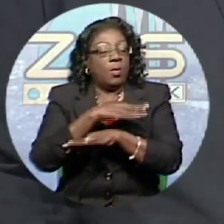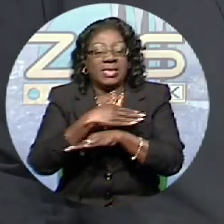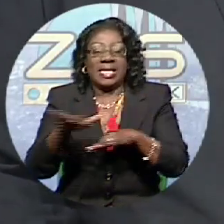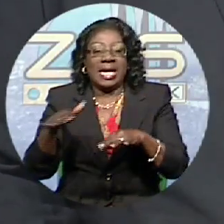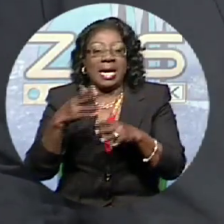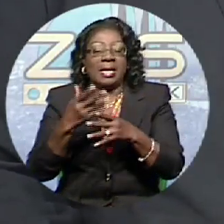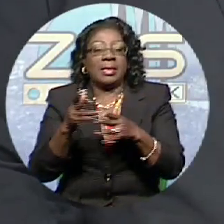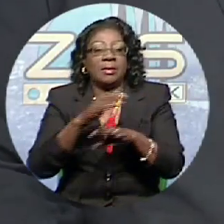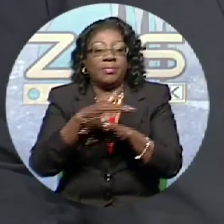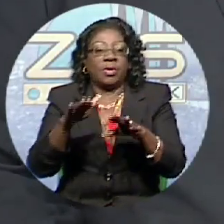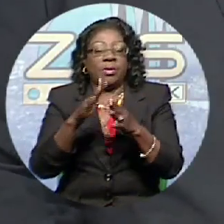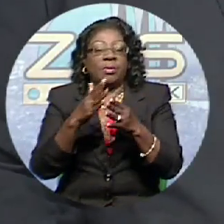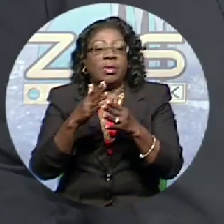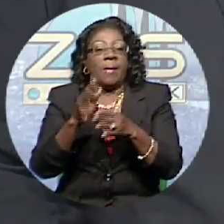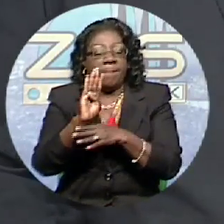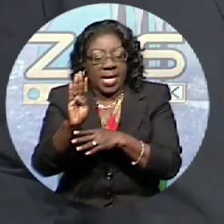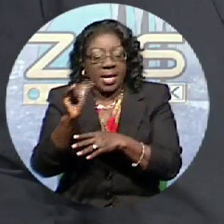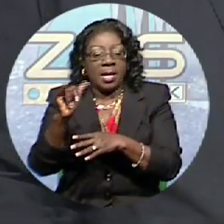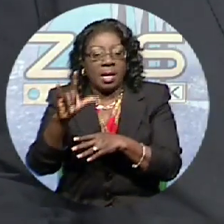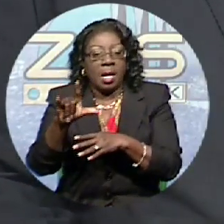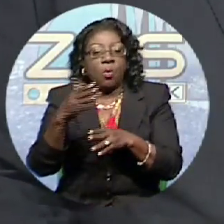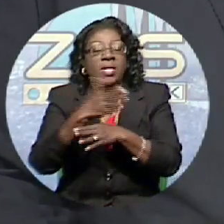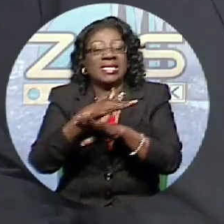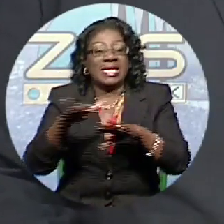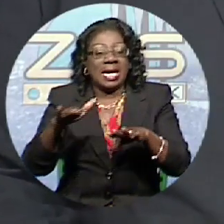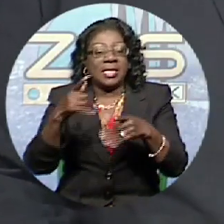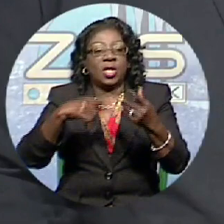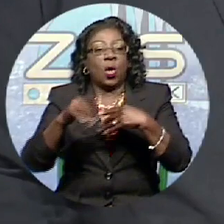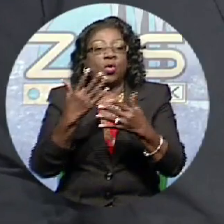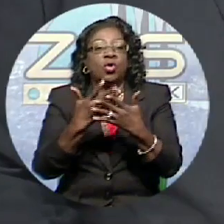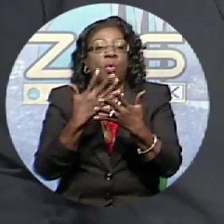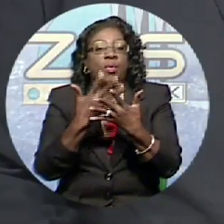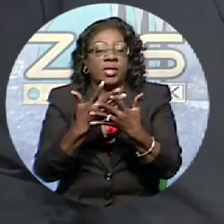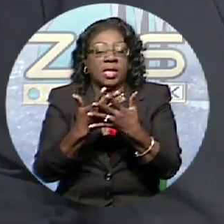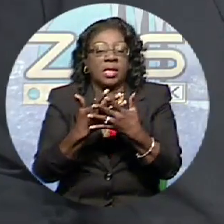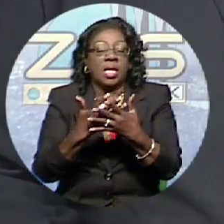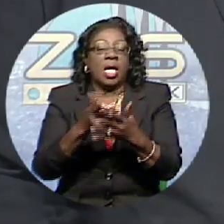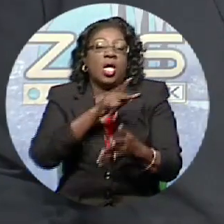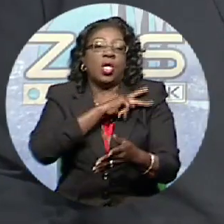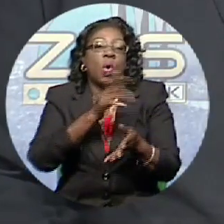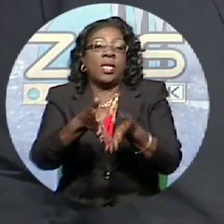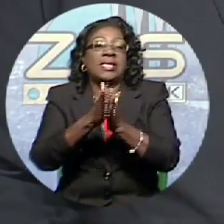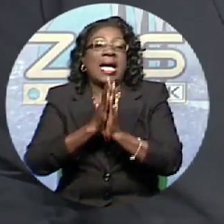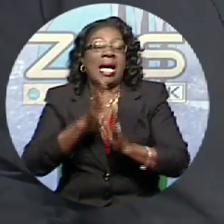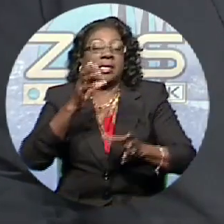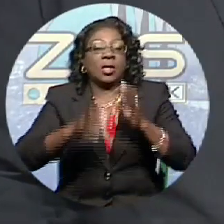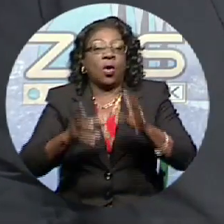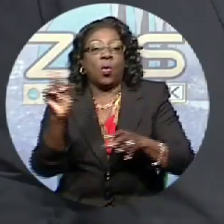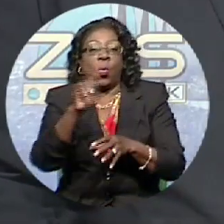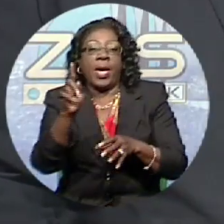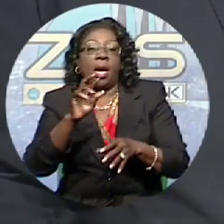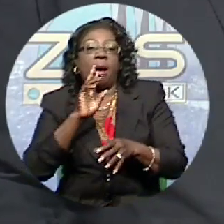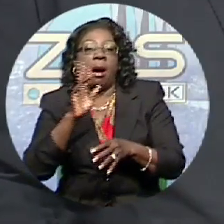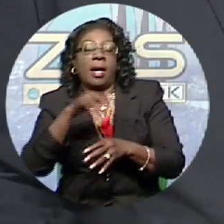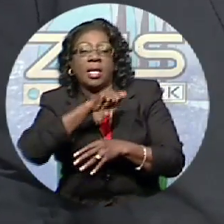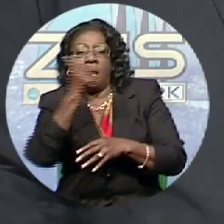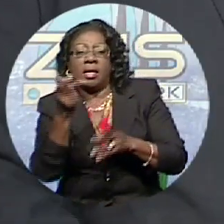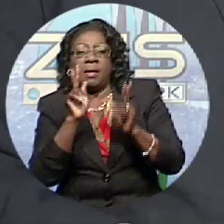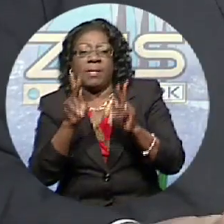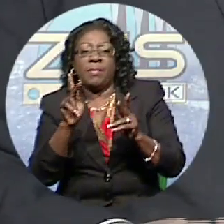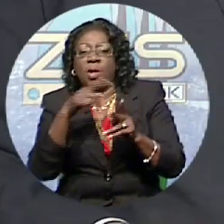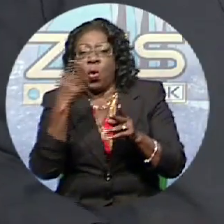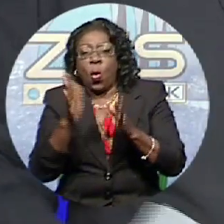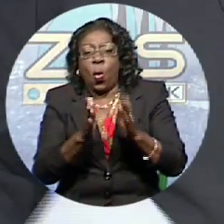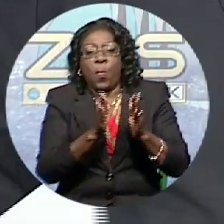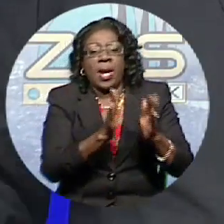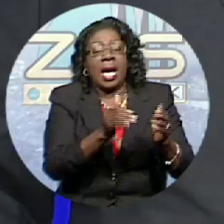was remanded. Following the arraignment, Knowles asked the court, where are the other people that she is accused of conspiring with to commit the robbery? She